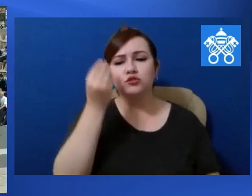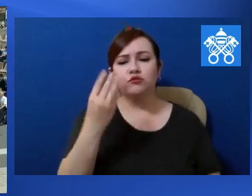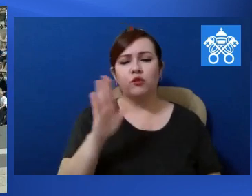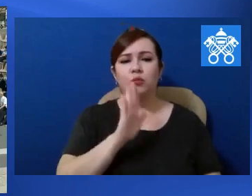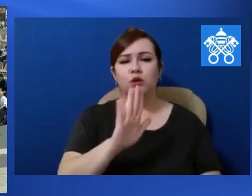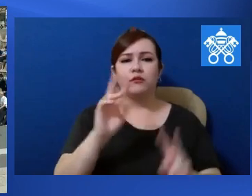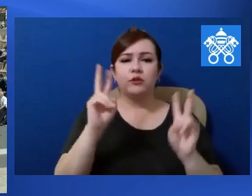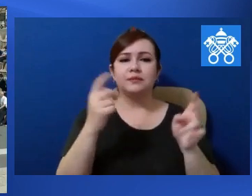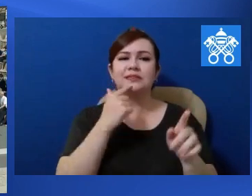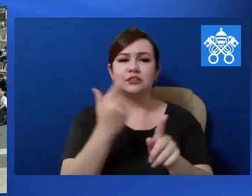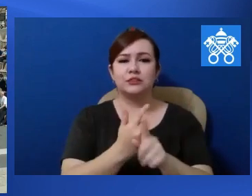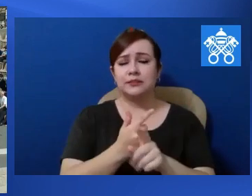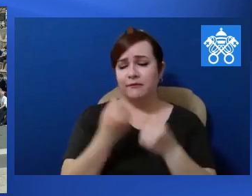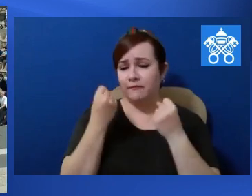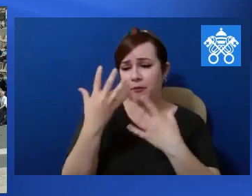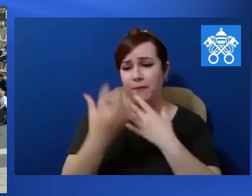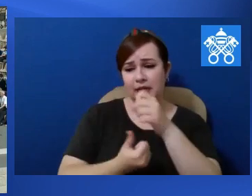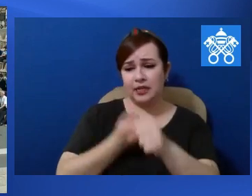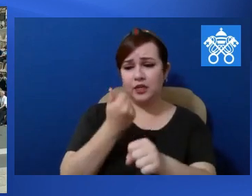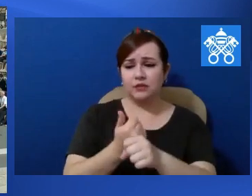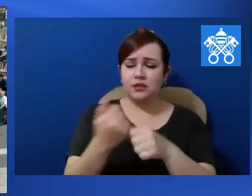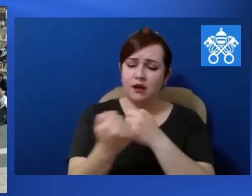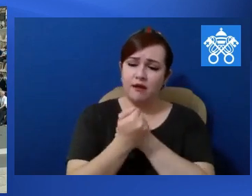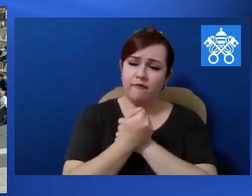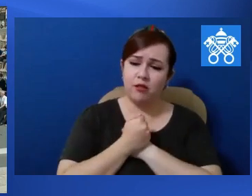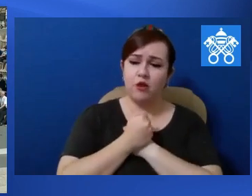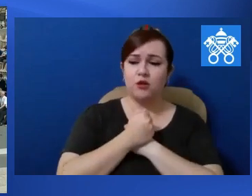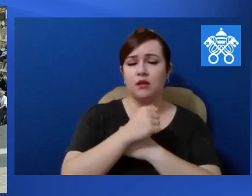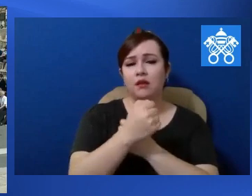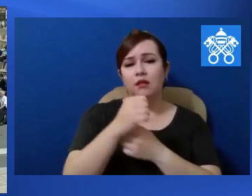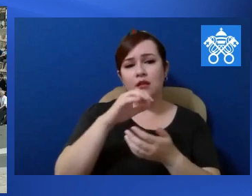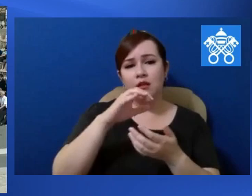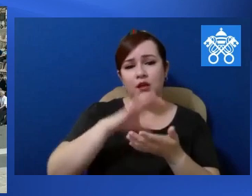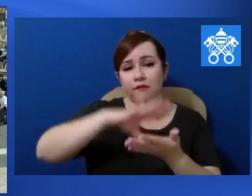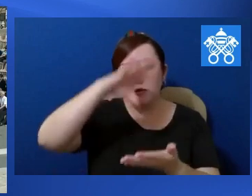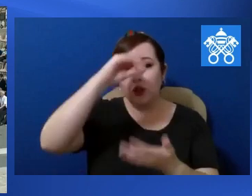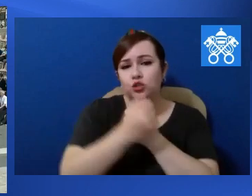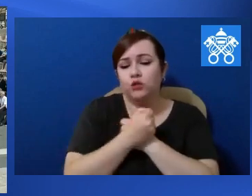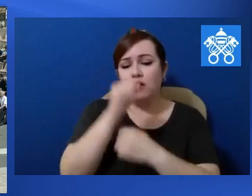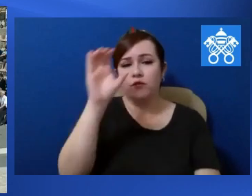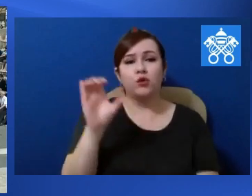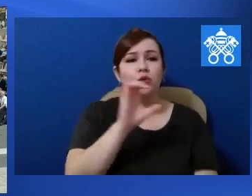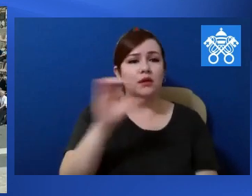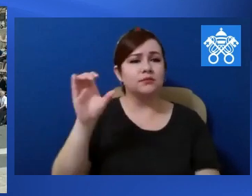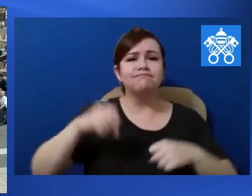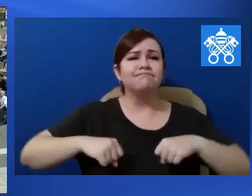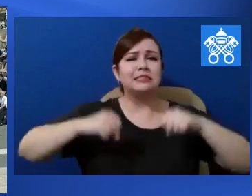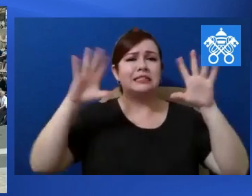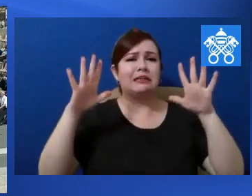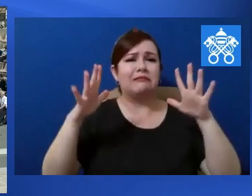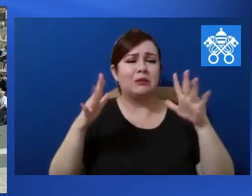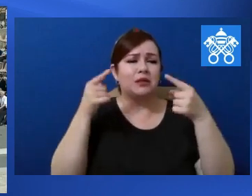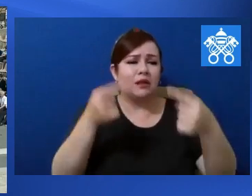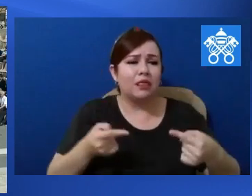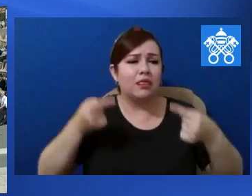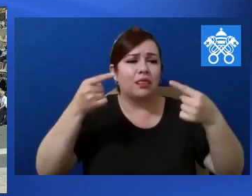"My daughter, for many years I have learned the love of the cross." She did not give up in times of